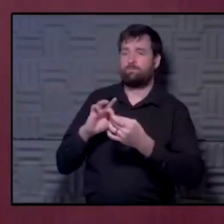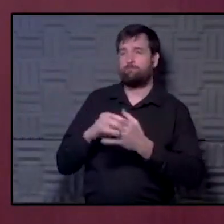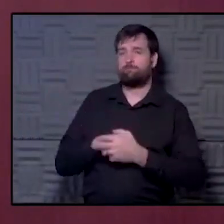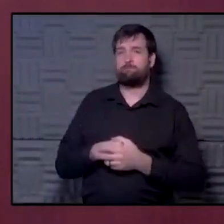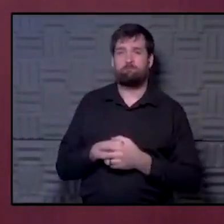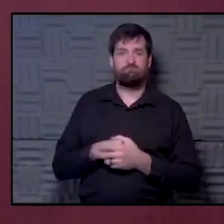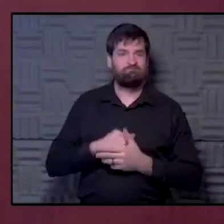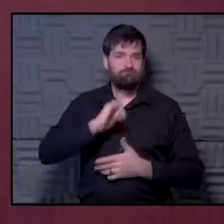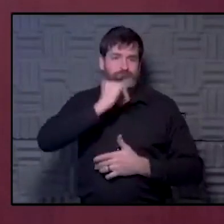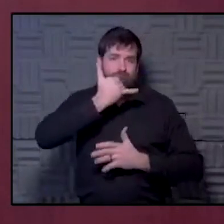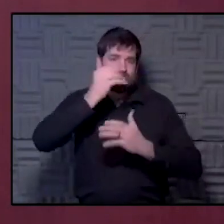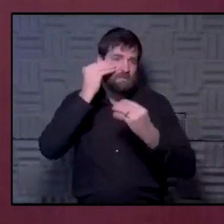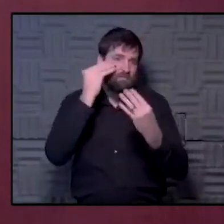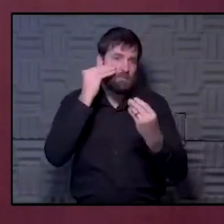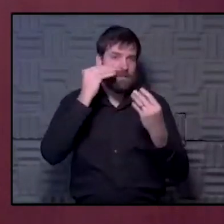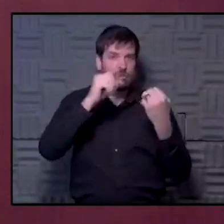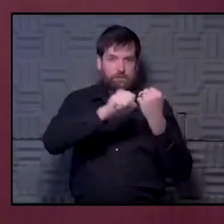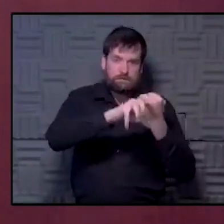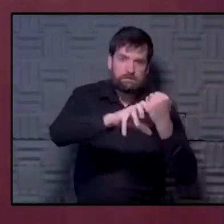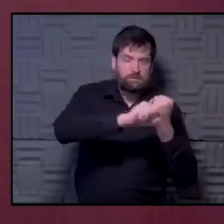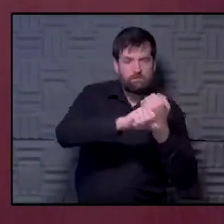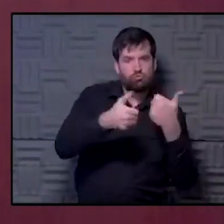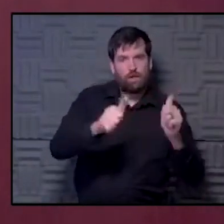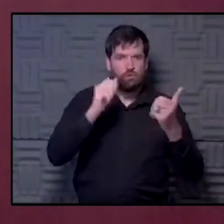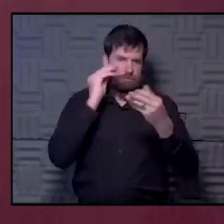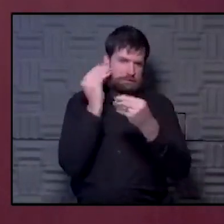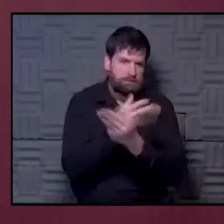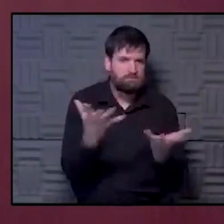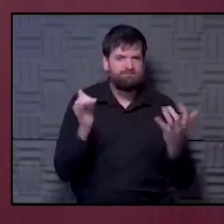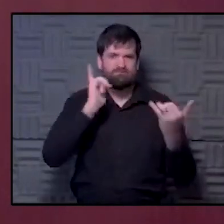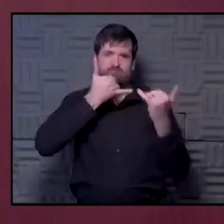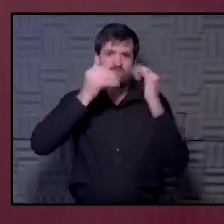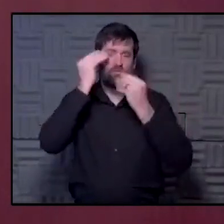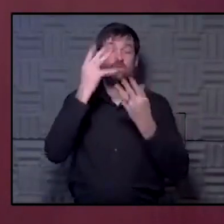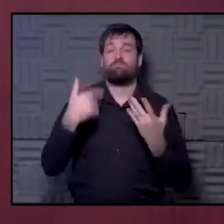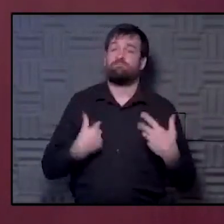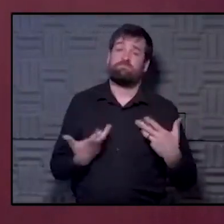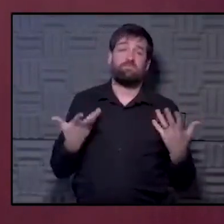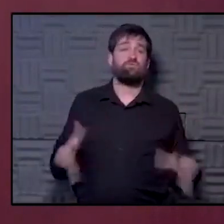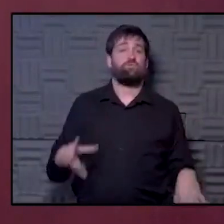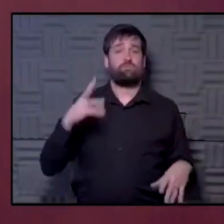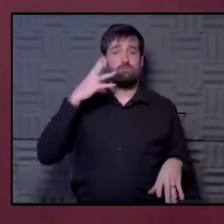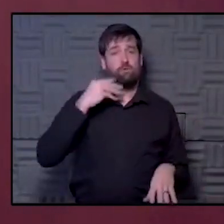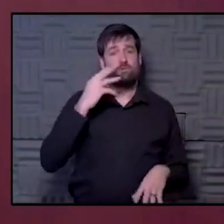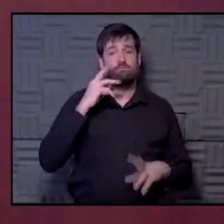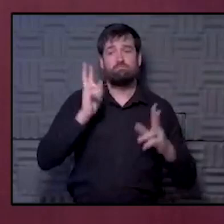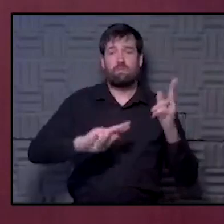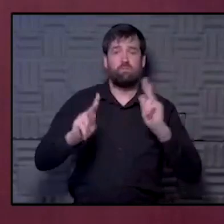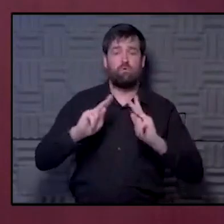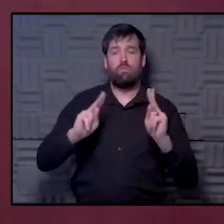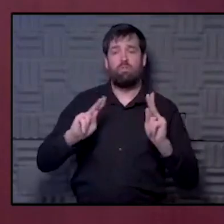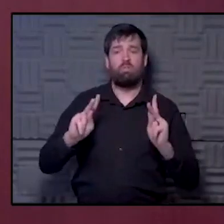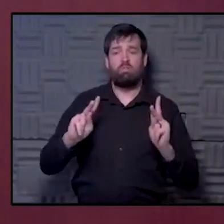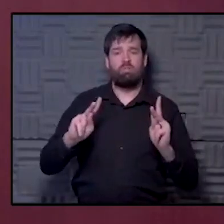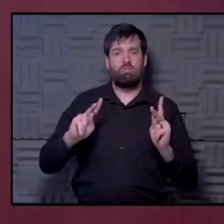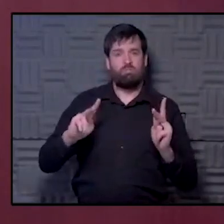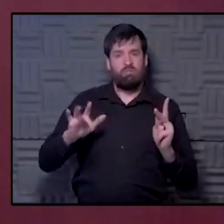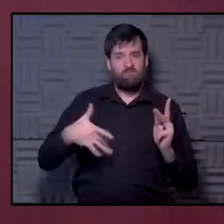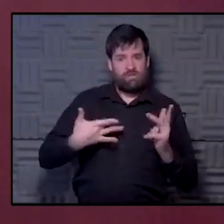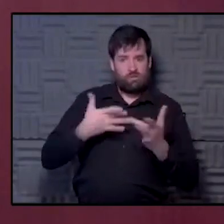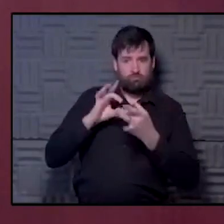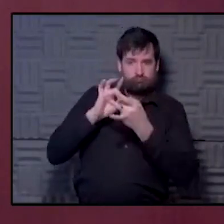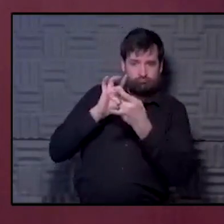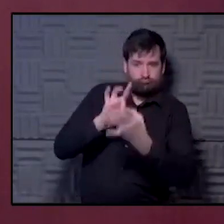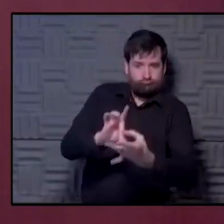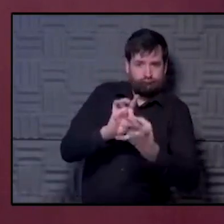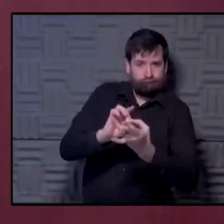the misinformation campaigns, those things out there, it's really what I've experienced just in general is people do not feel close to the